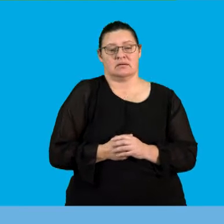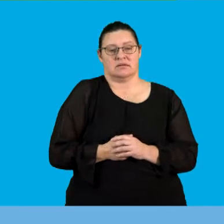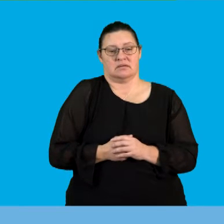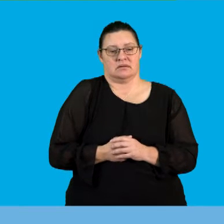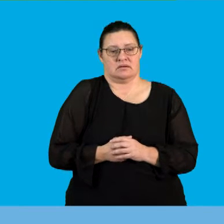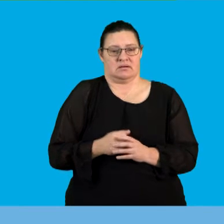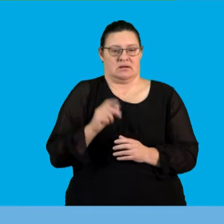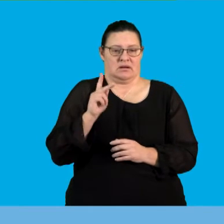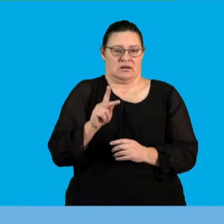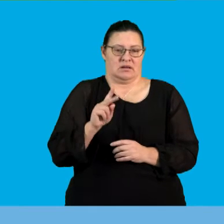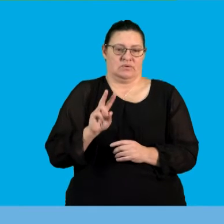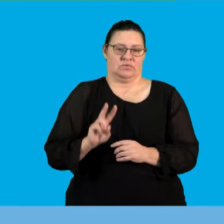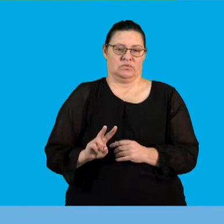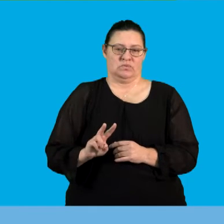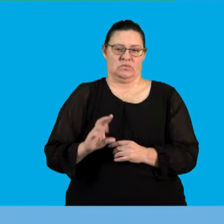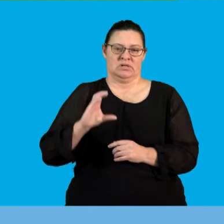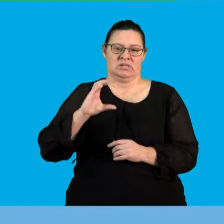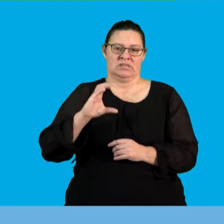is going to be